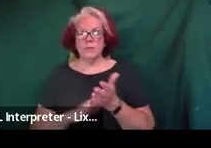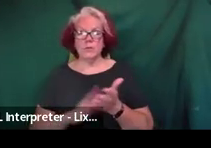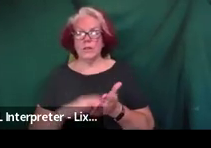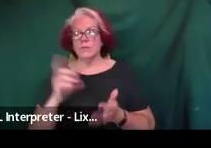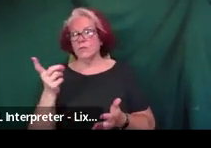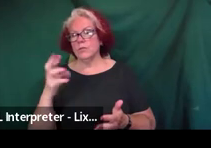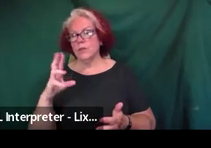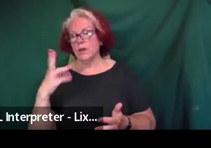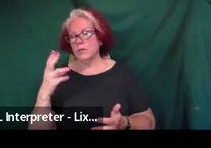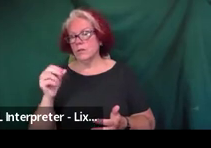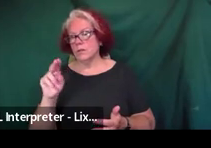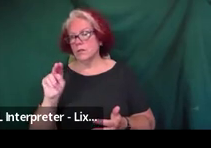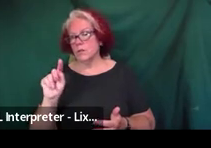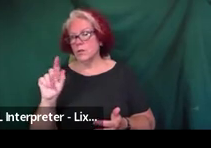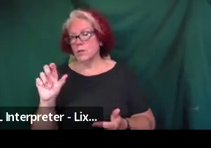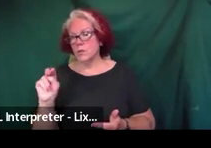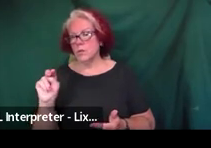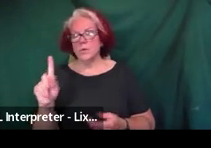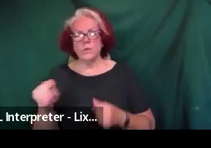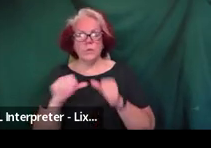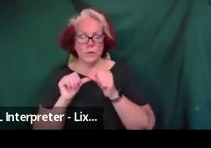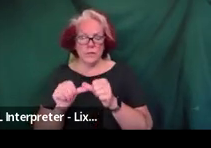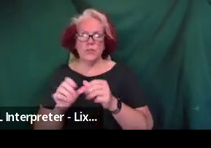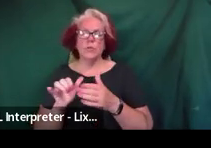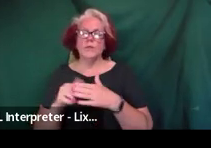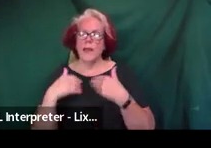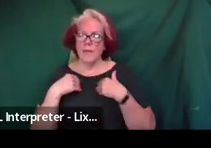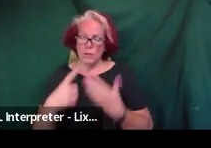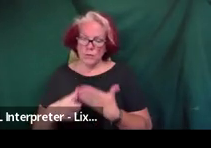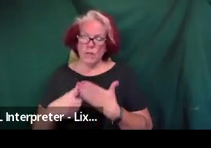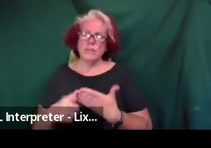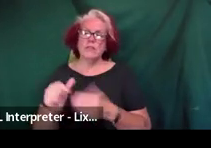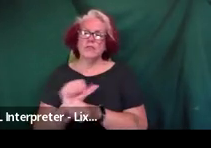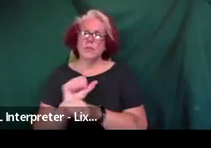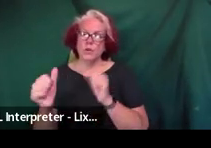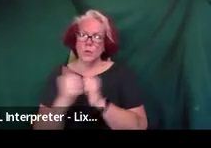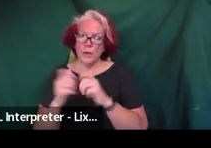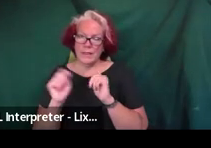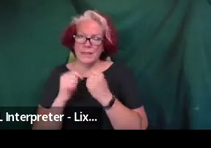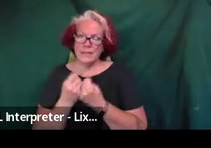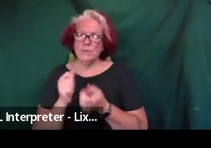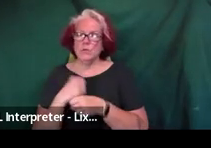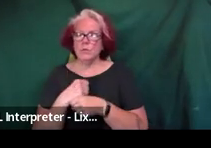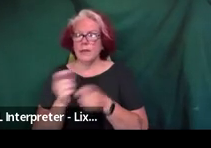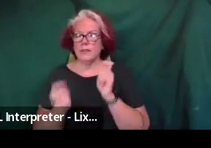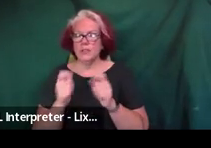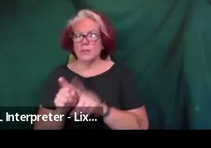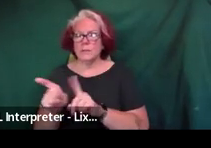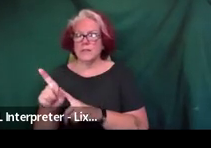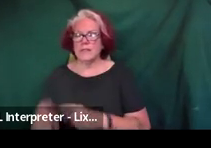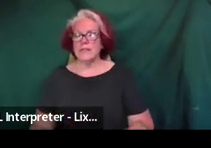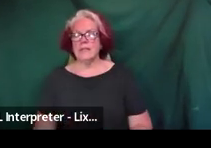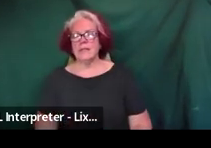Huntoon for continuing to lead those efforts and having those conversations and working with the team to make adjustments as needed.